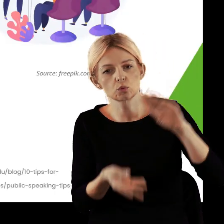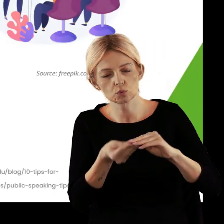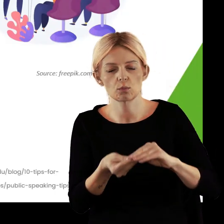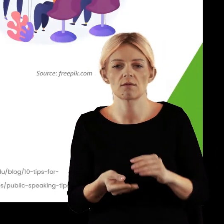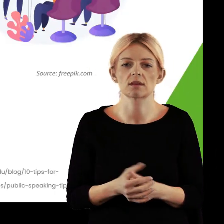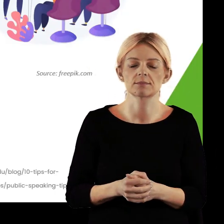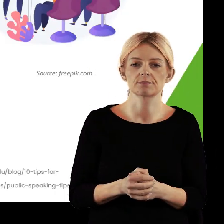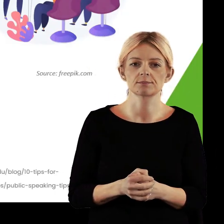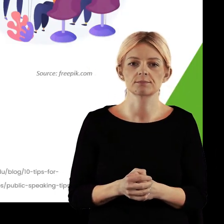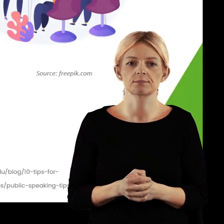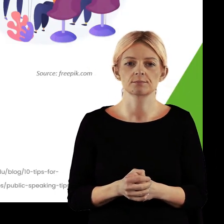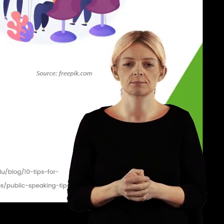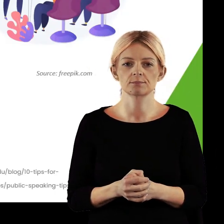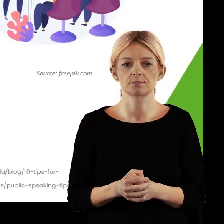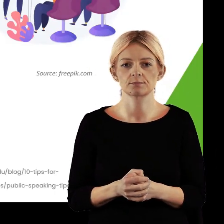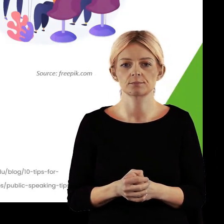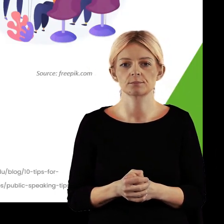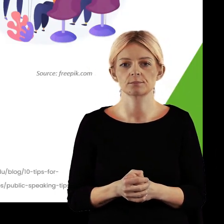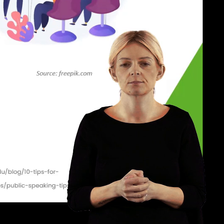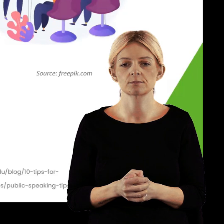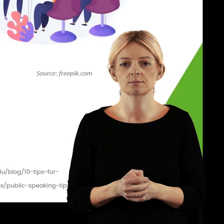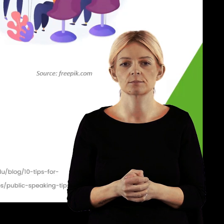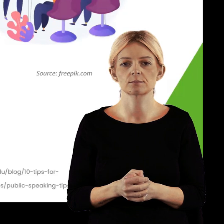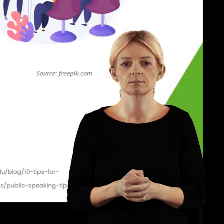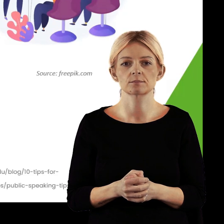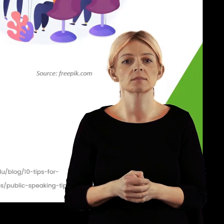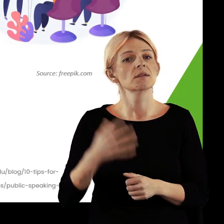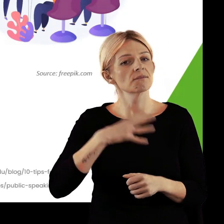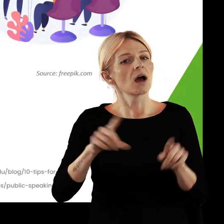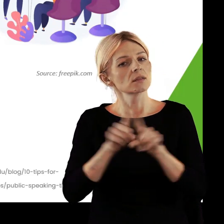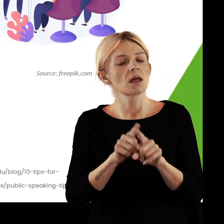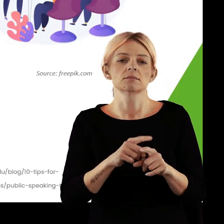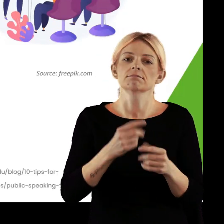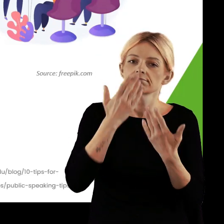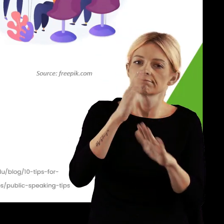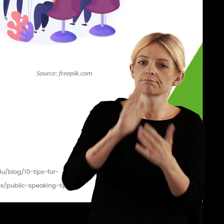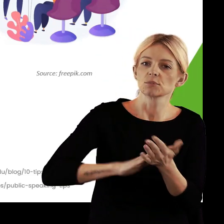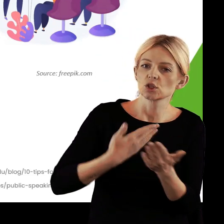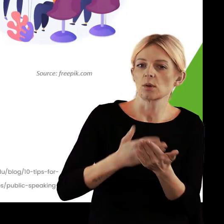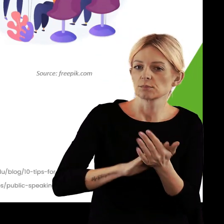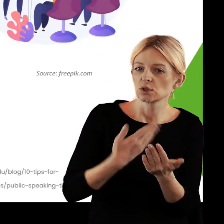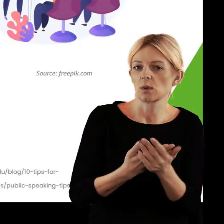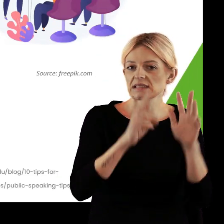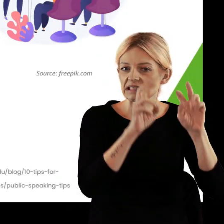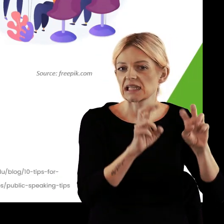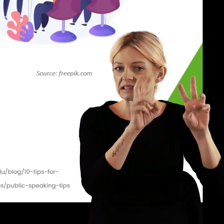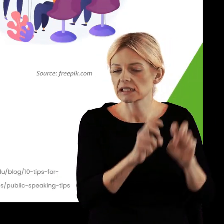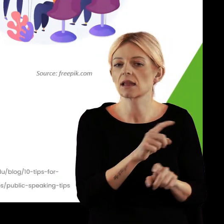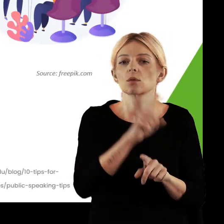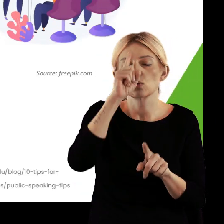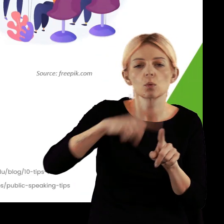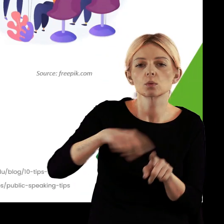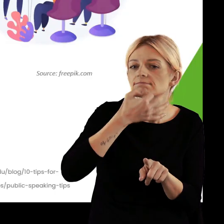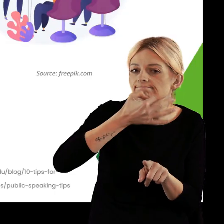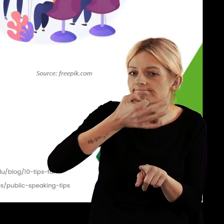will be presenting, it's a good idea to rehearse there beforehand. You can also record your presentation in